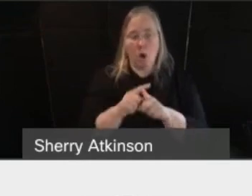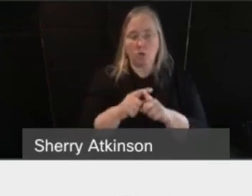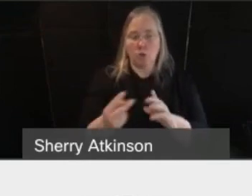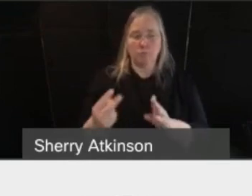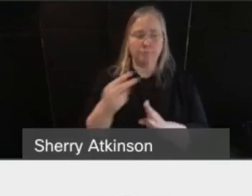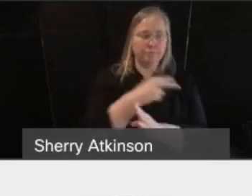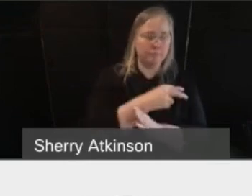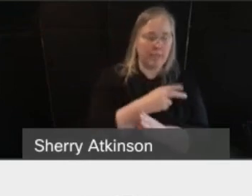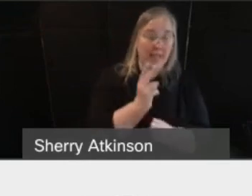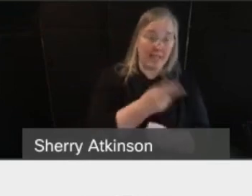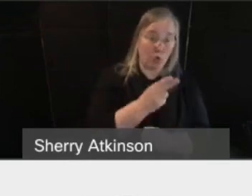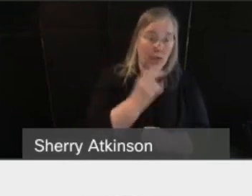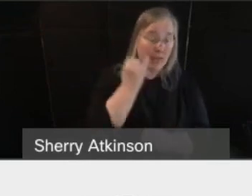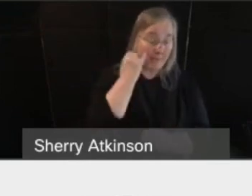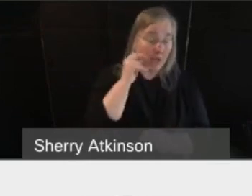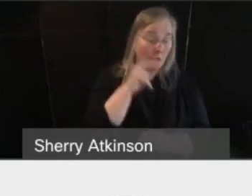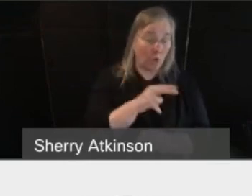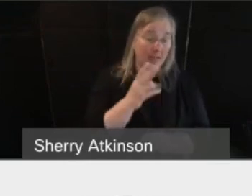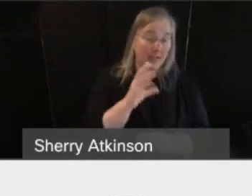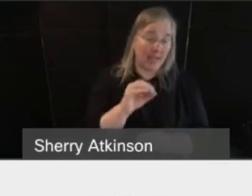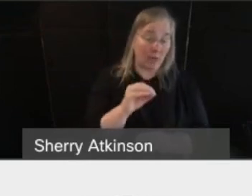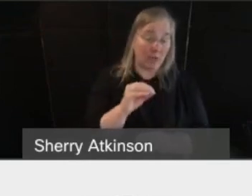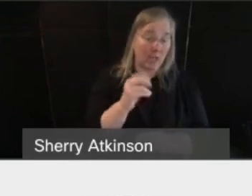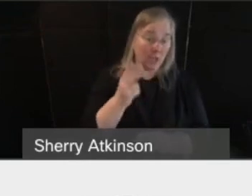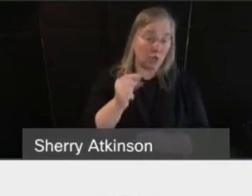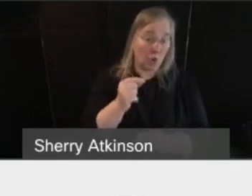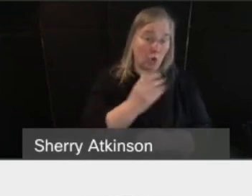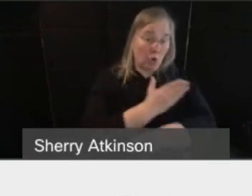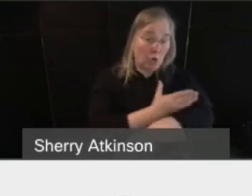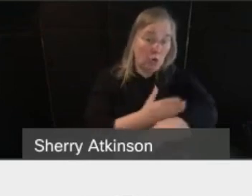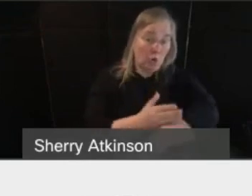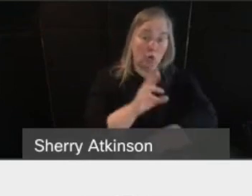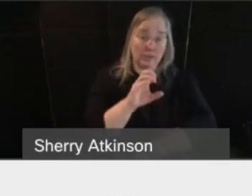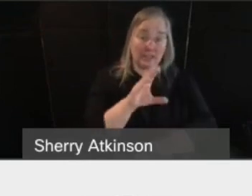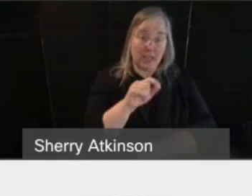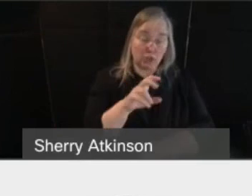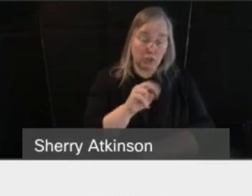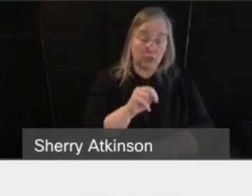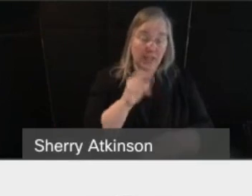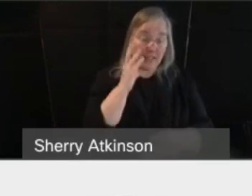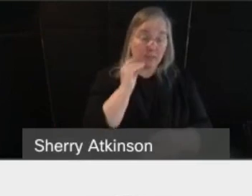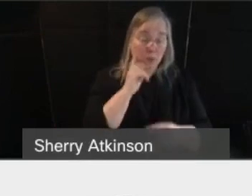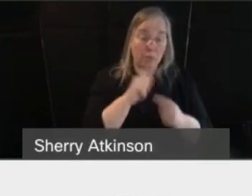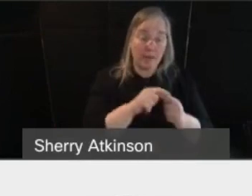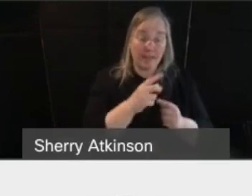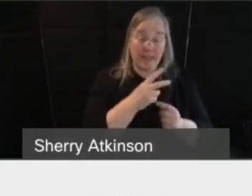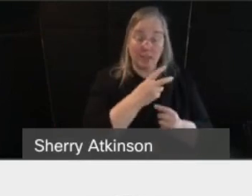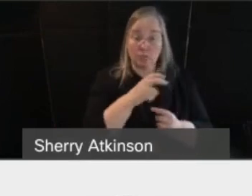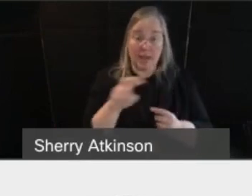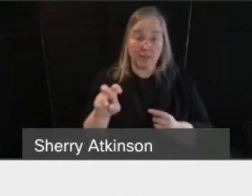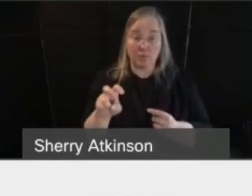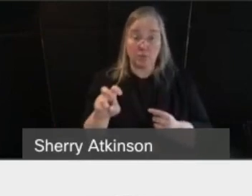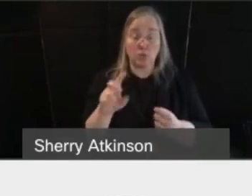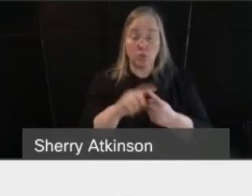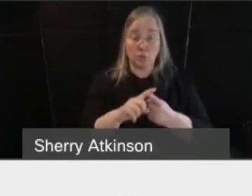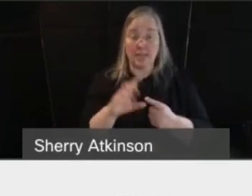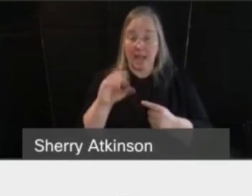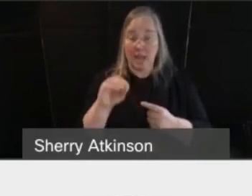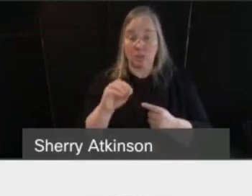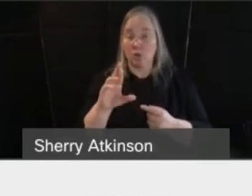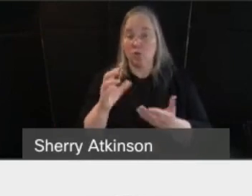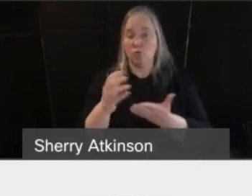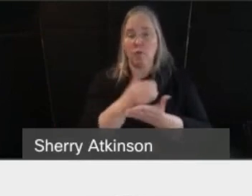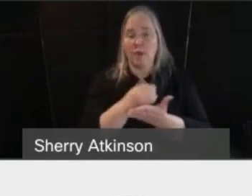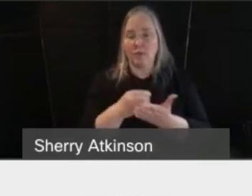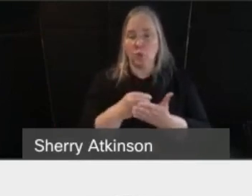county's historical recession experience, when it transfer the county's revenue impact, it takes also there's a